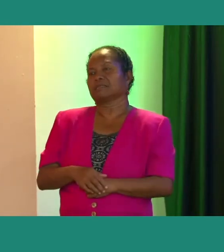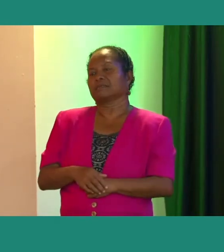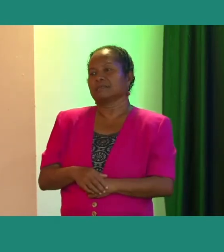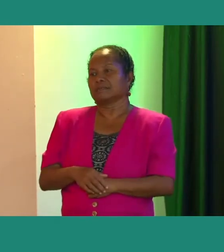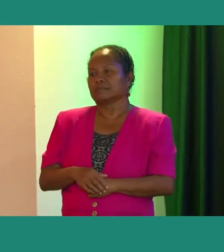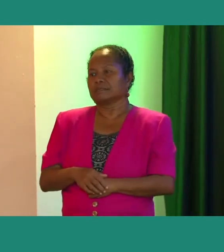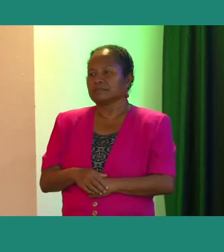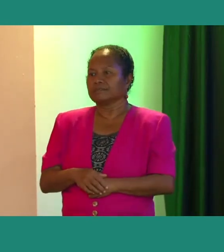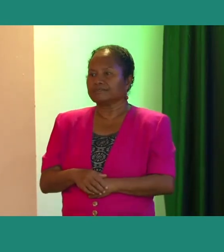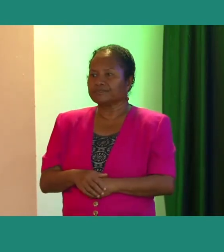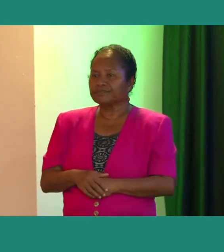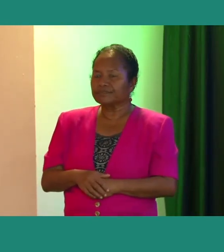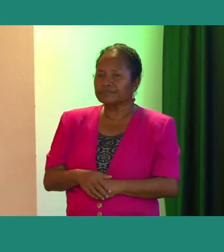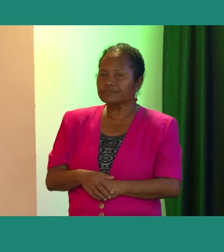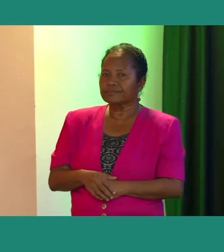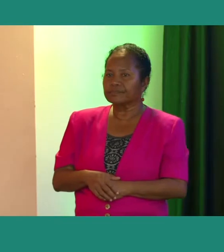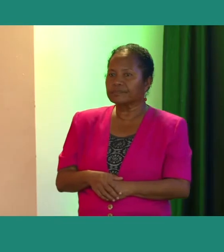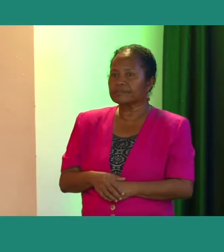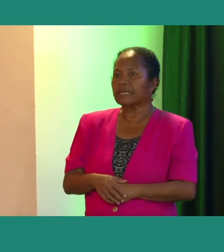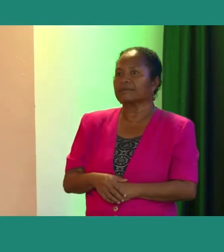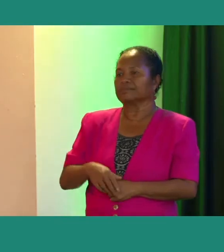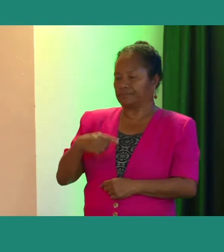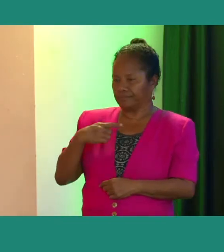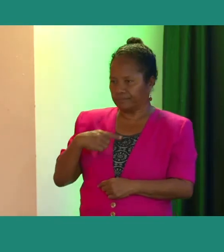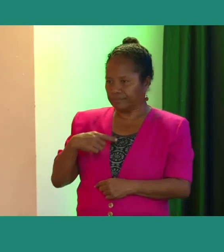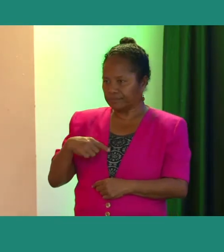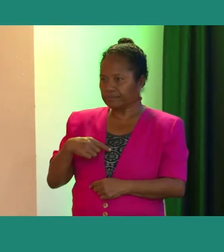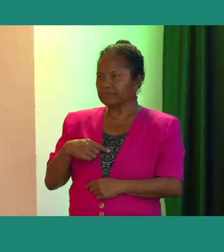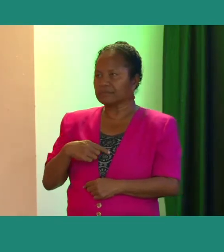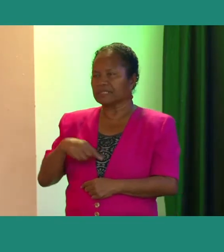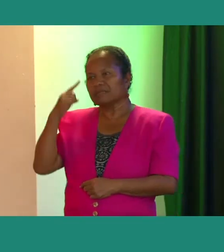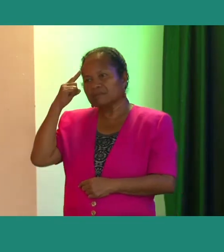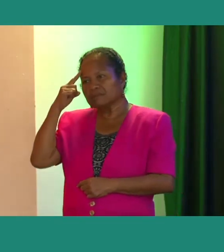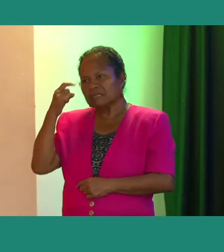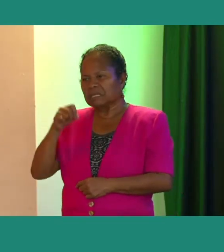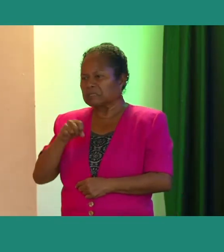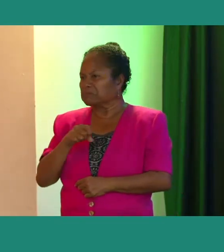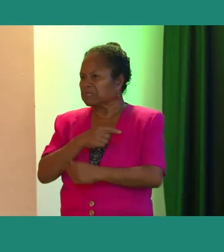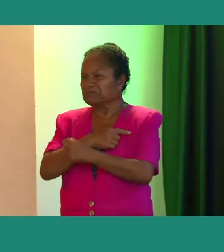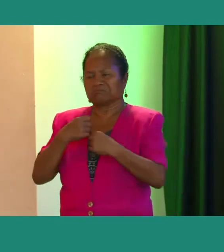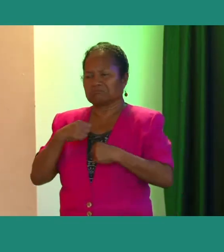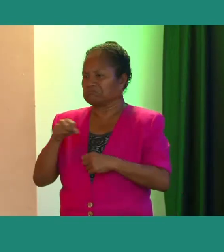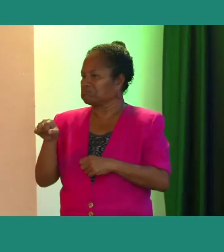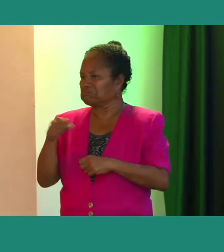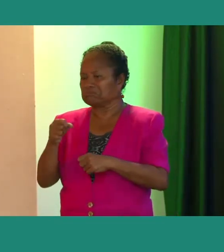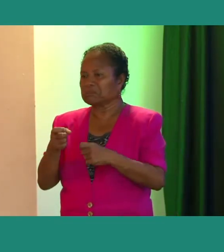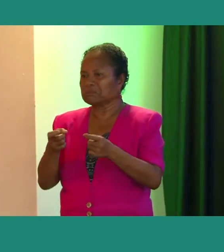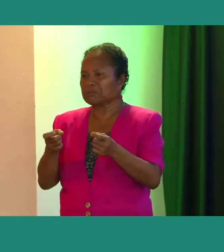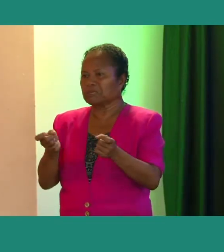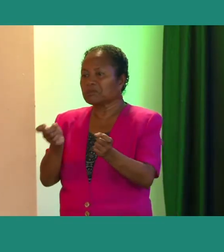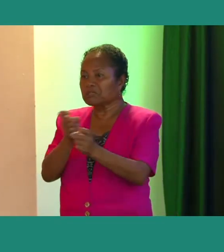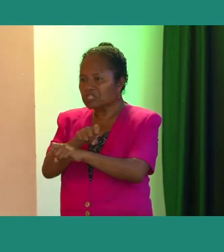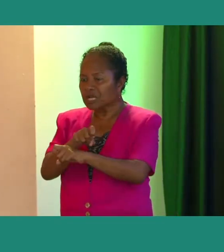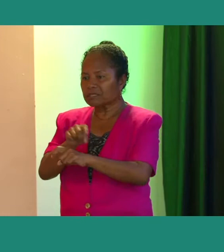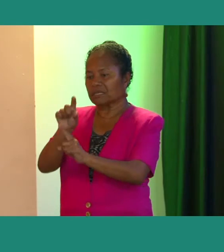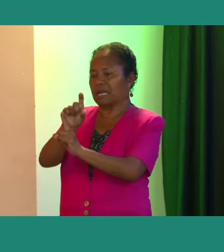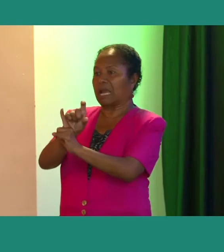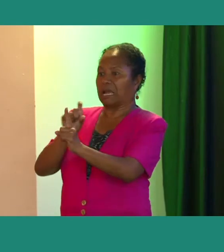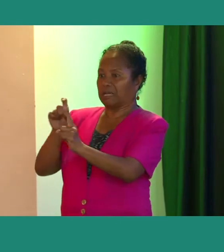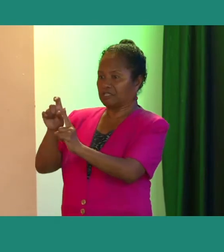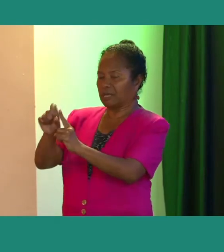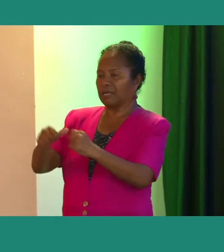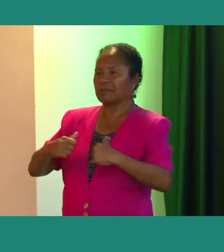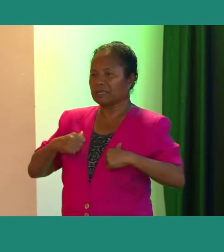in the community. And that's because they recognise that if we do not change cultural norms and practices, we'll have very